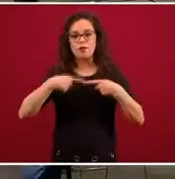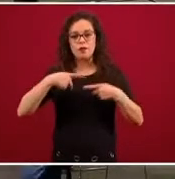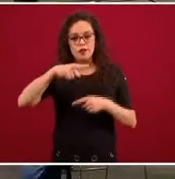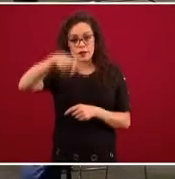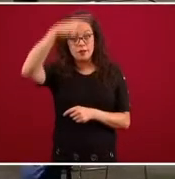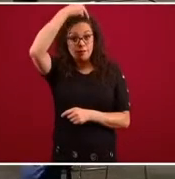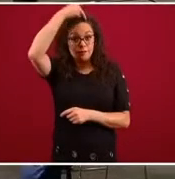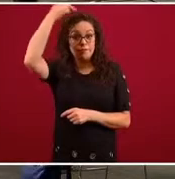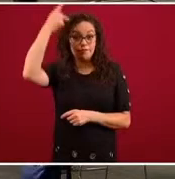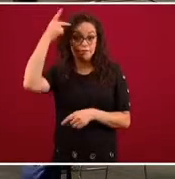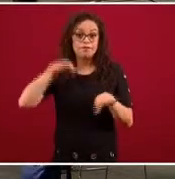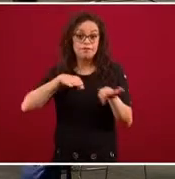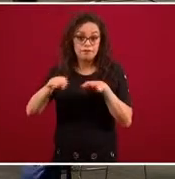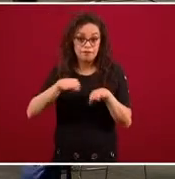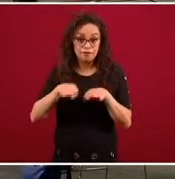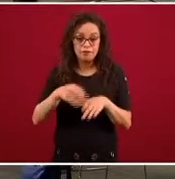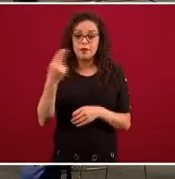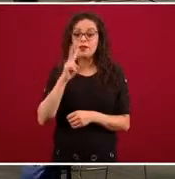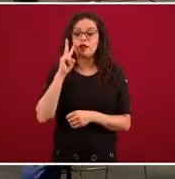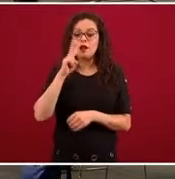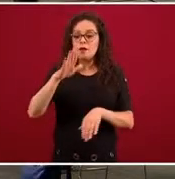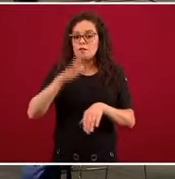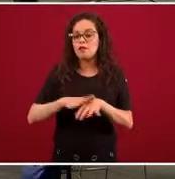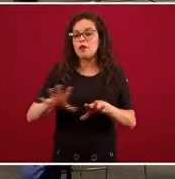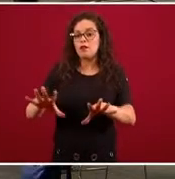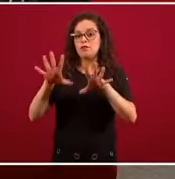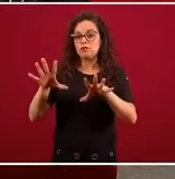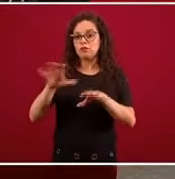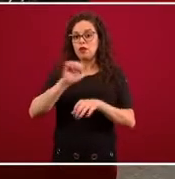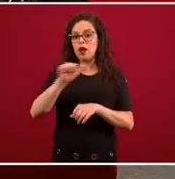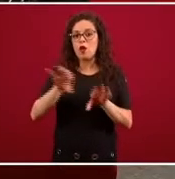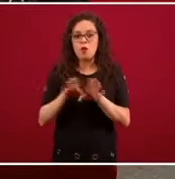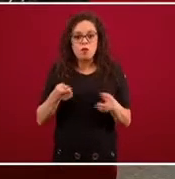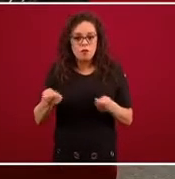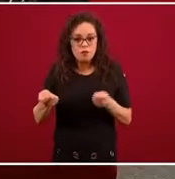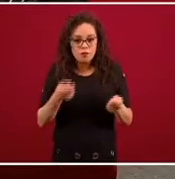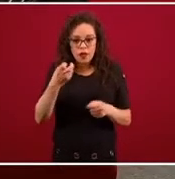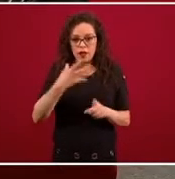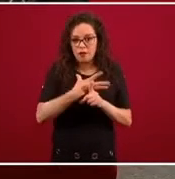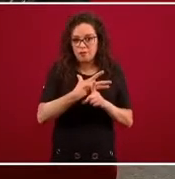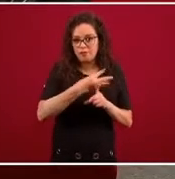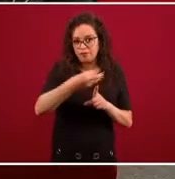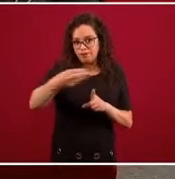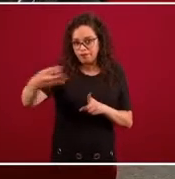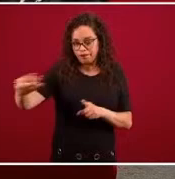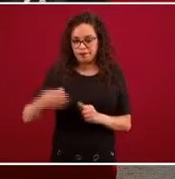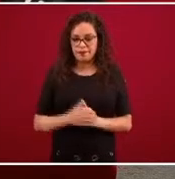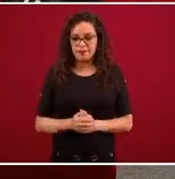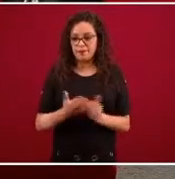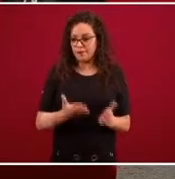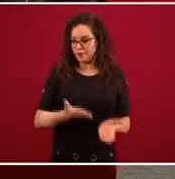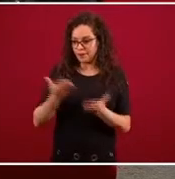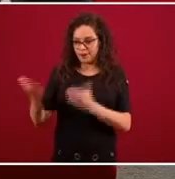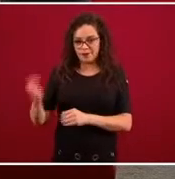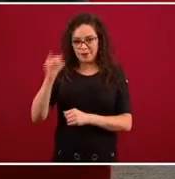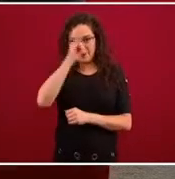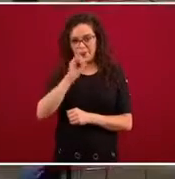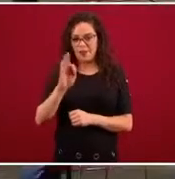very relevant for what we're talking about and how we're controlling this today. Dr. Fabiana, thank